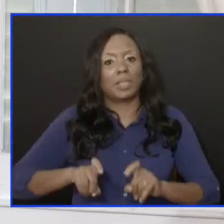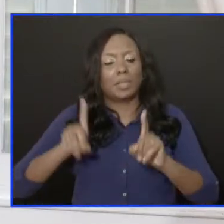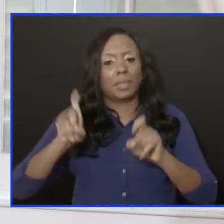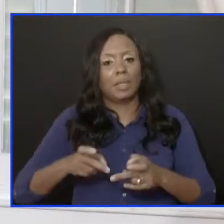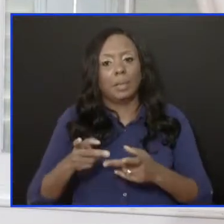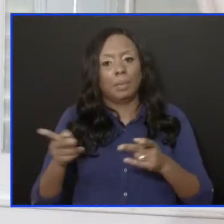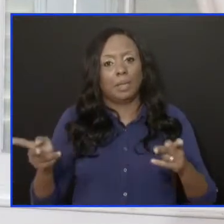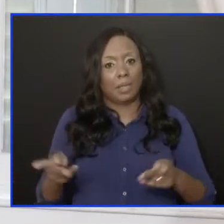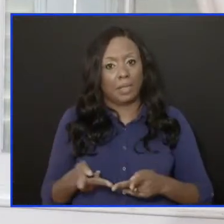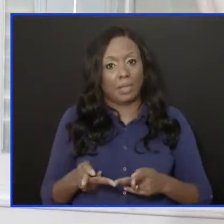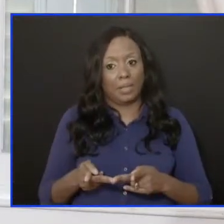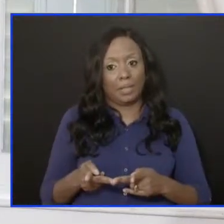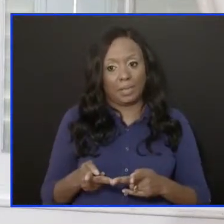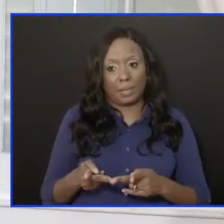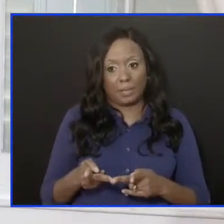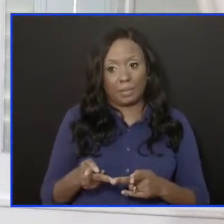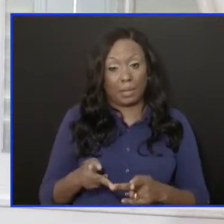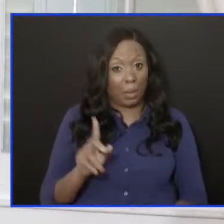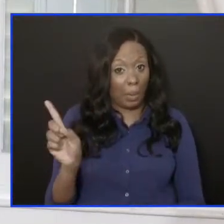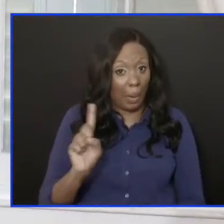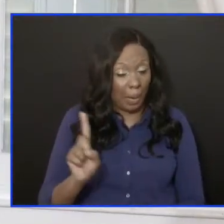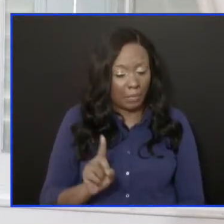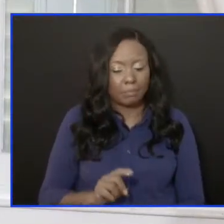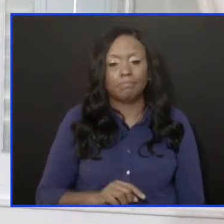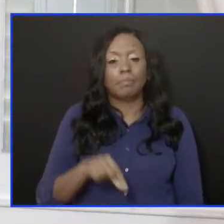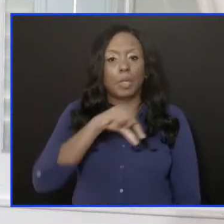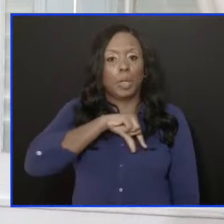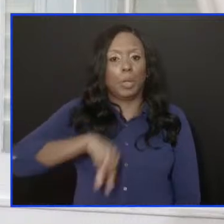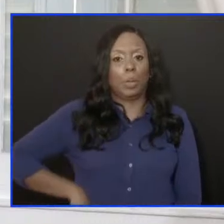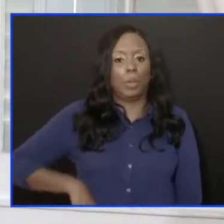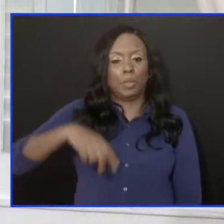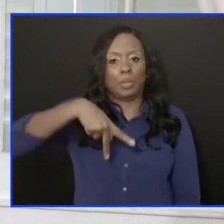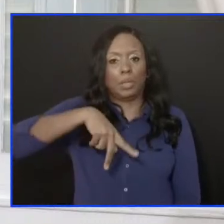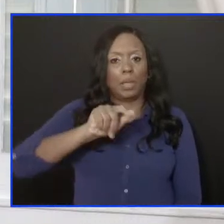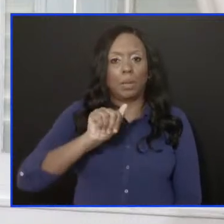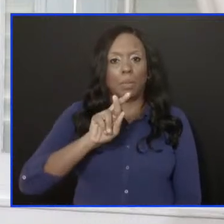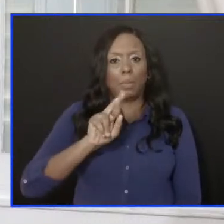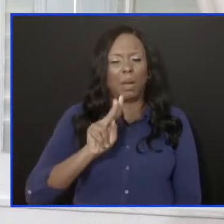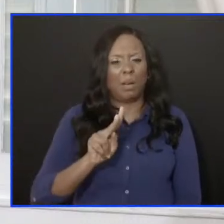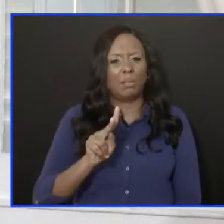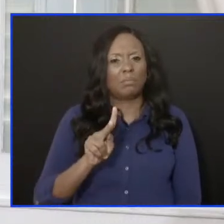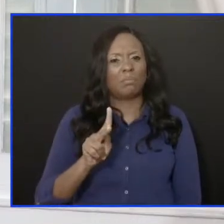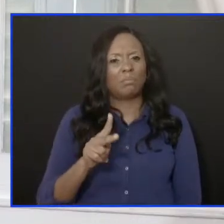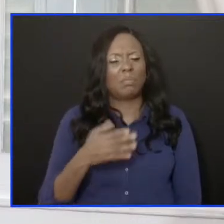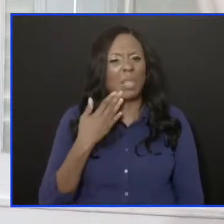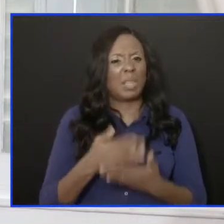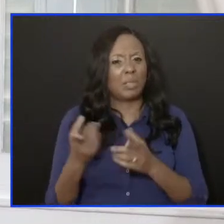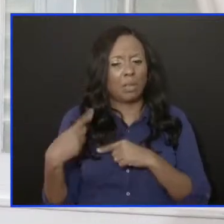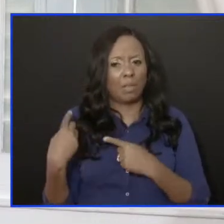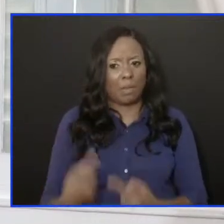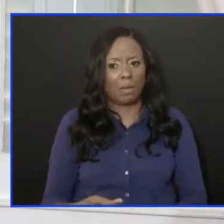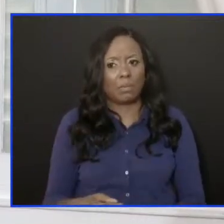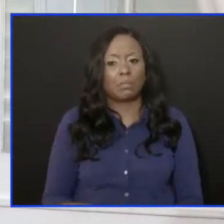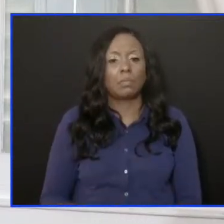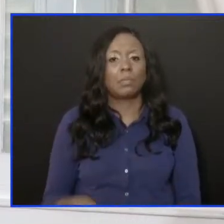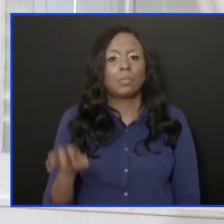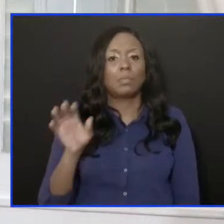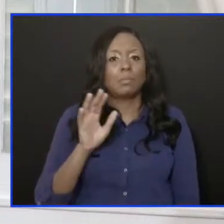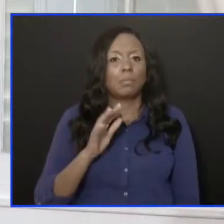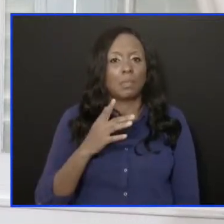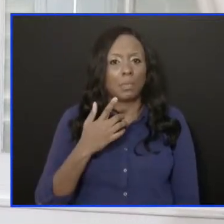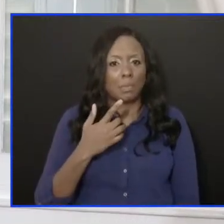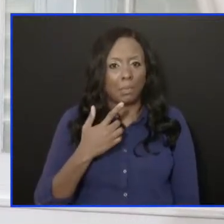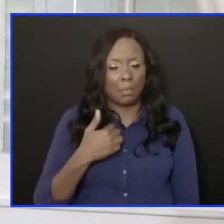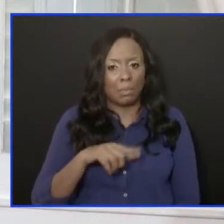Park Steel Shed, and that is going quite well. We're able at that facility to be able to swab about 7 persons at a